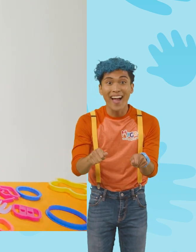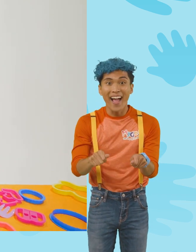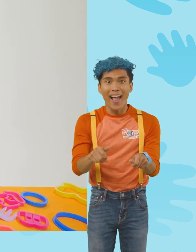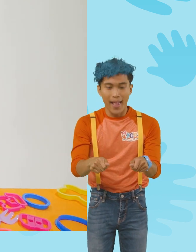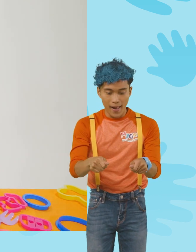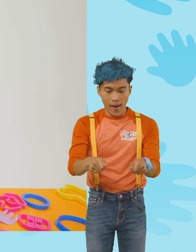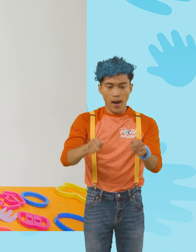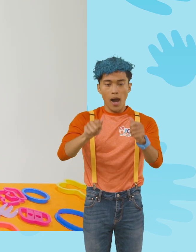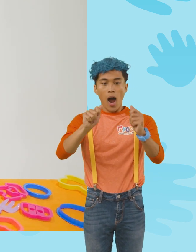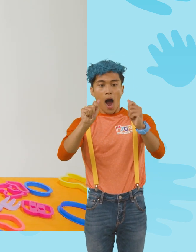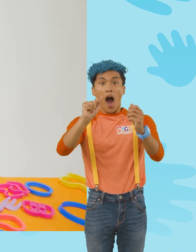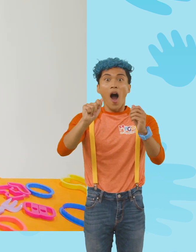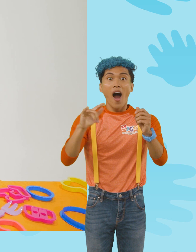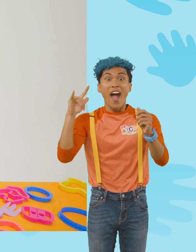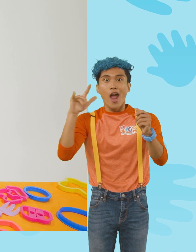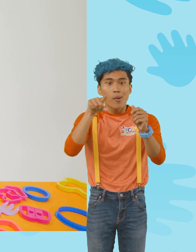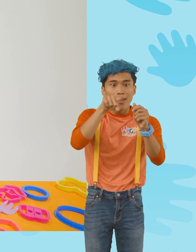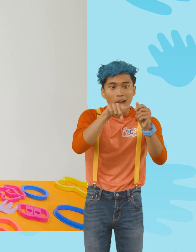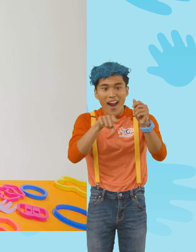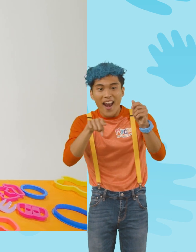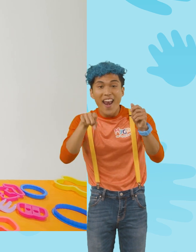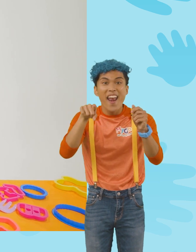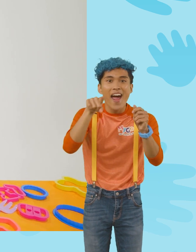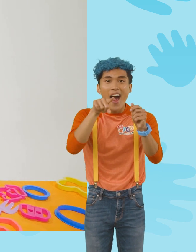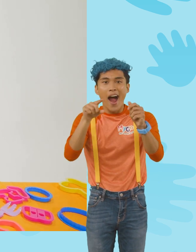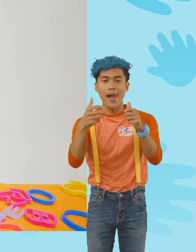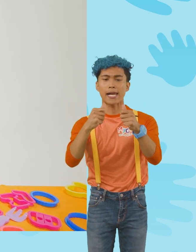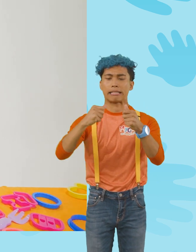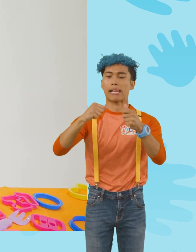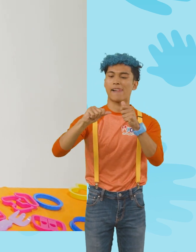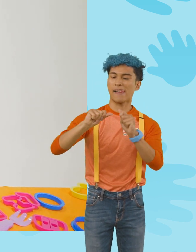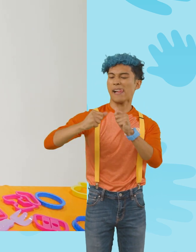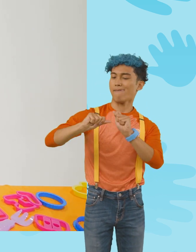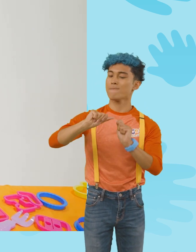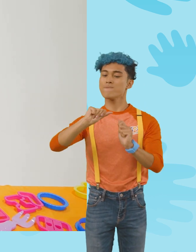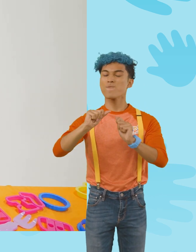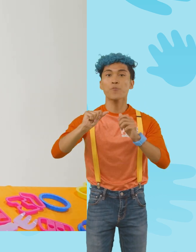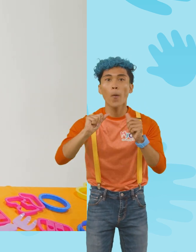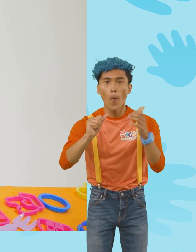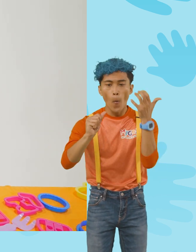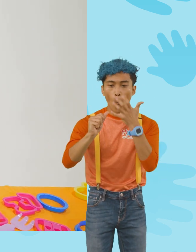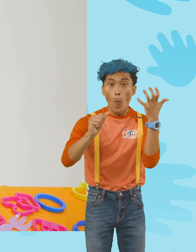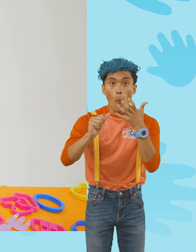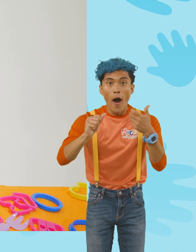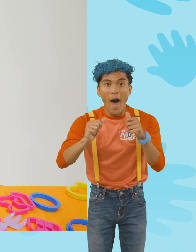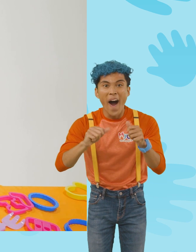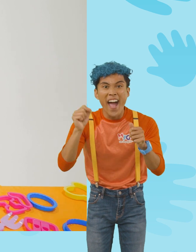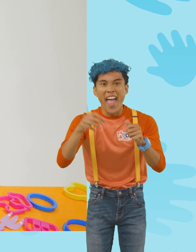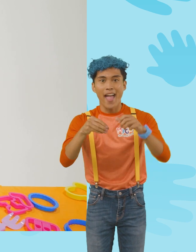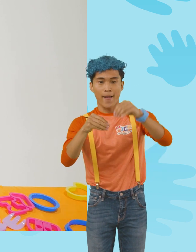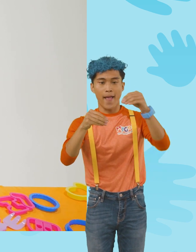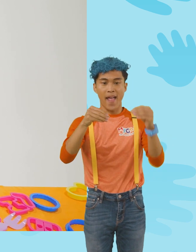cut an airplane out. But first, let's push it out of here. Wow,